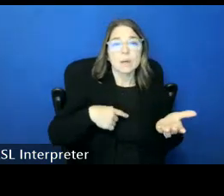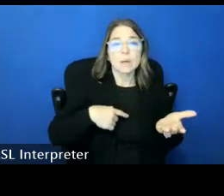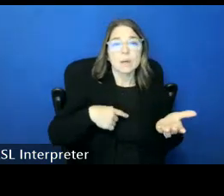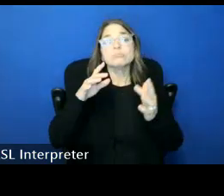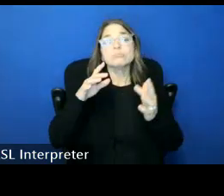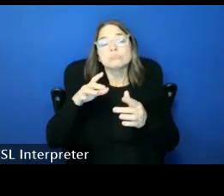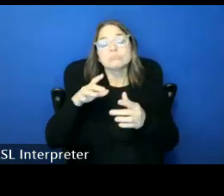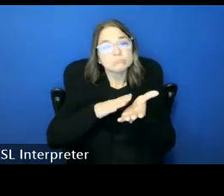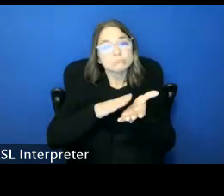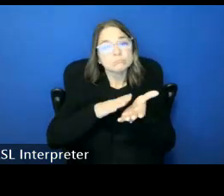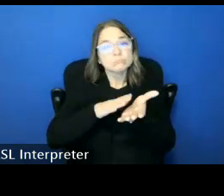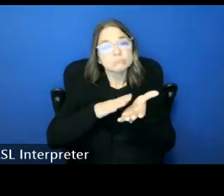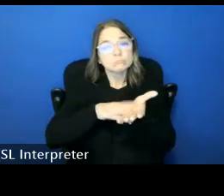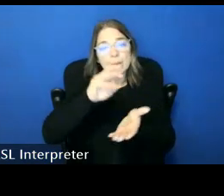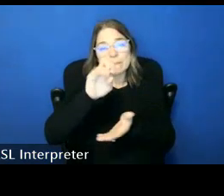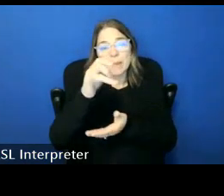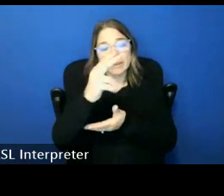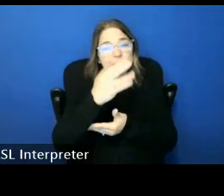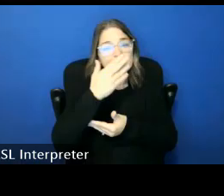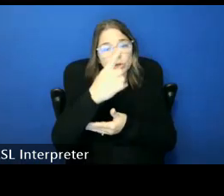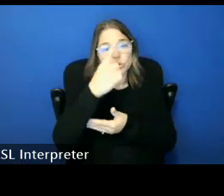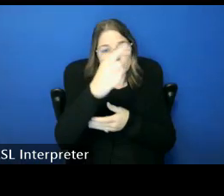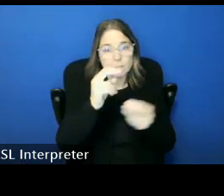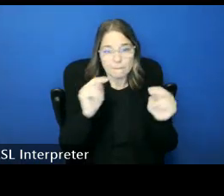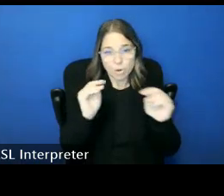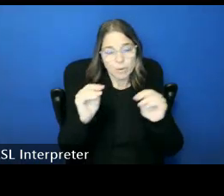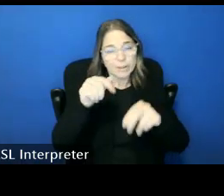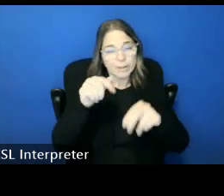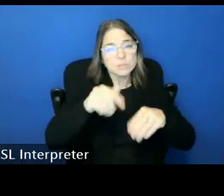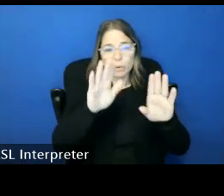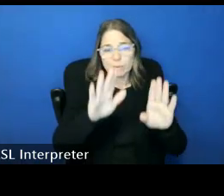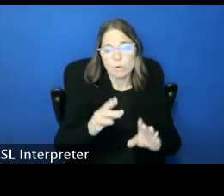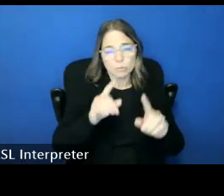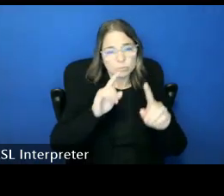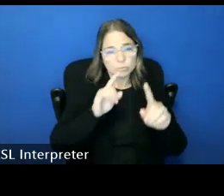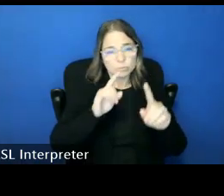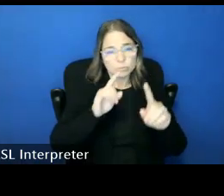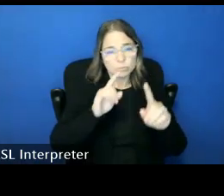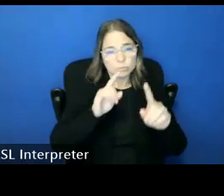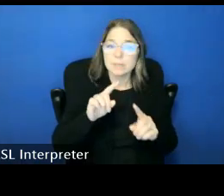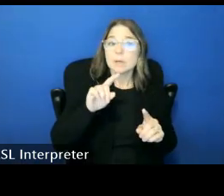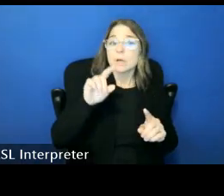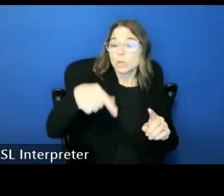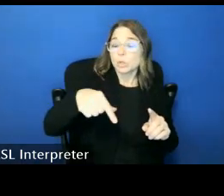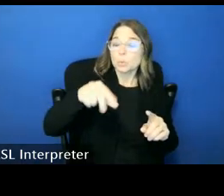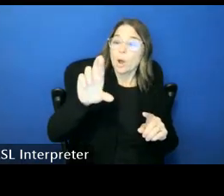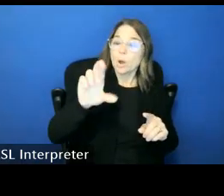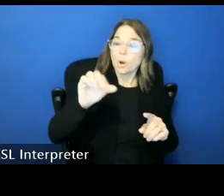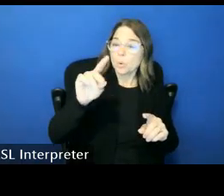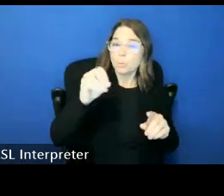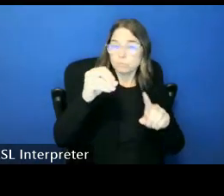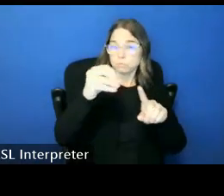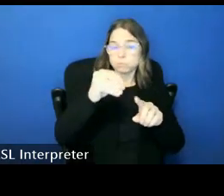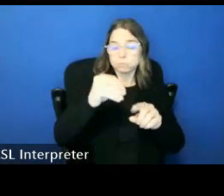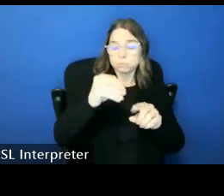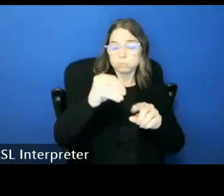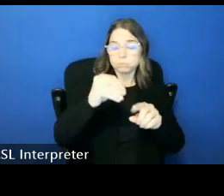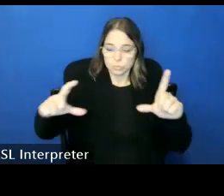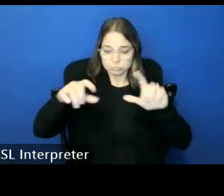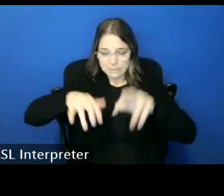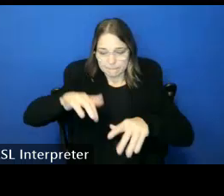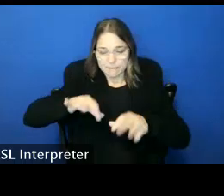to Megan for moderating this wonderful conversation. I would love for you to scan the QR code and just write some feedback